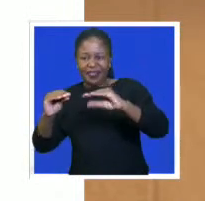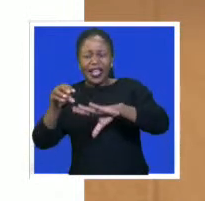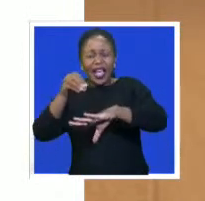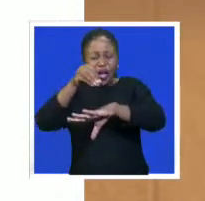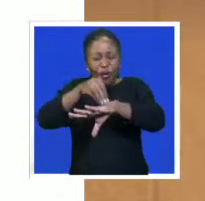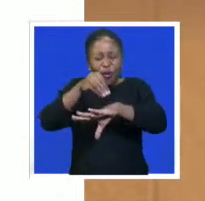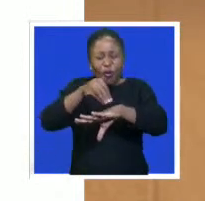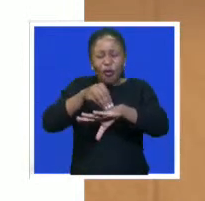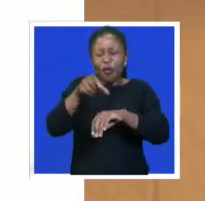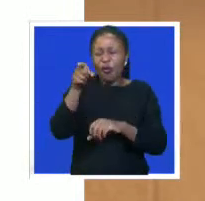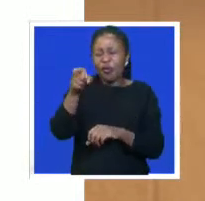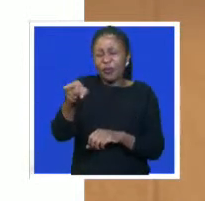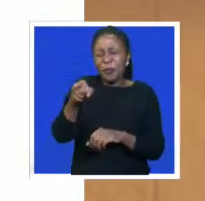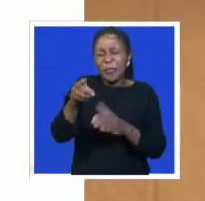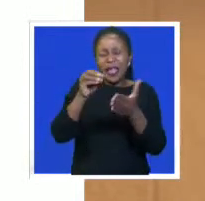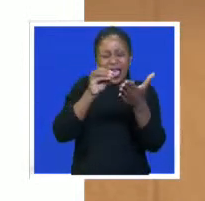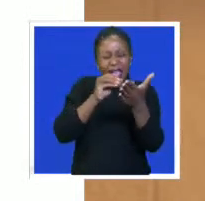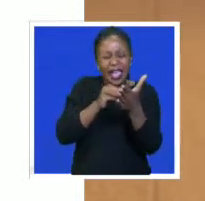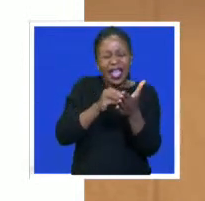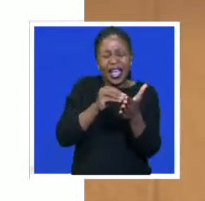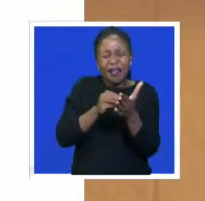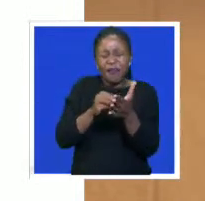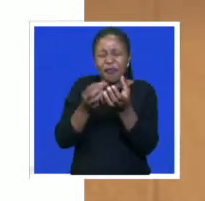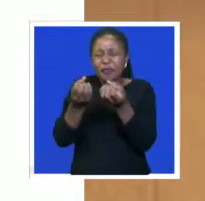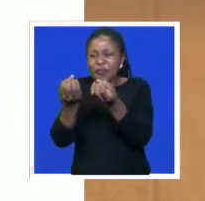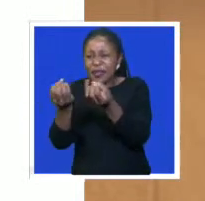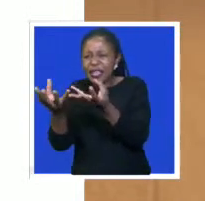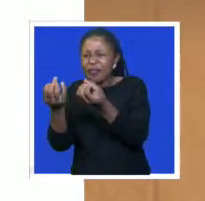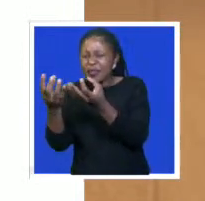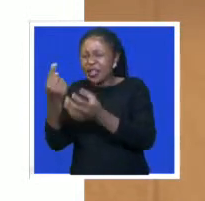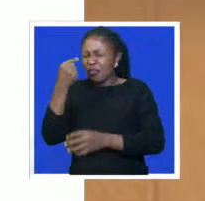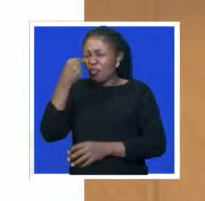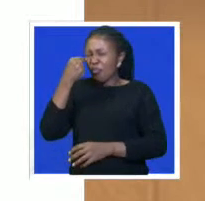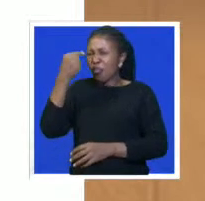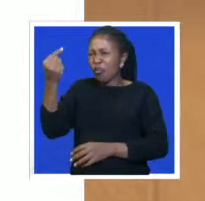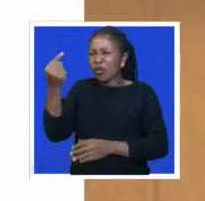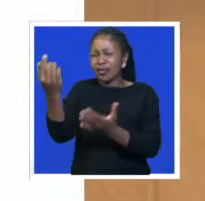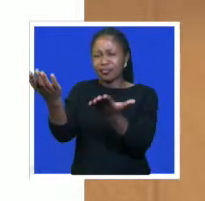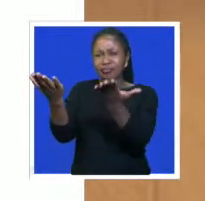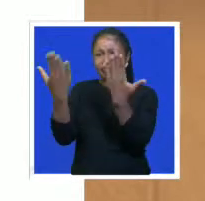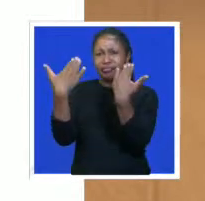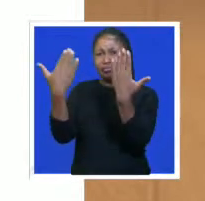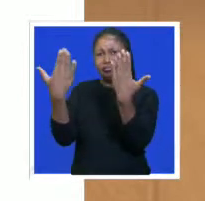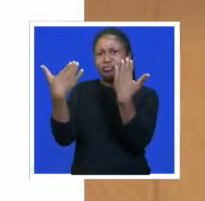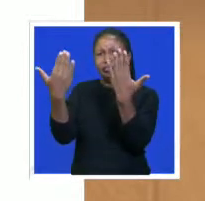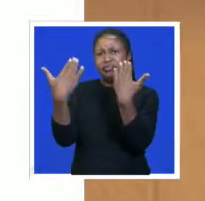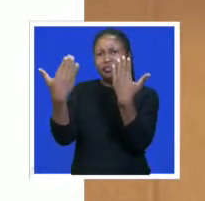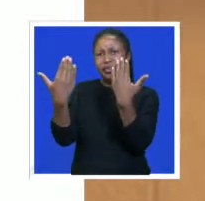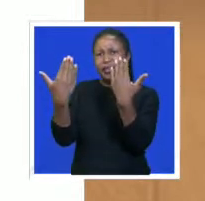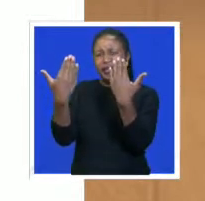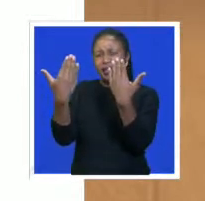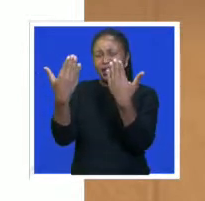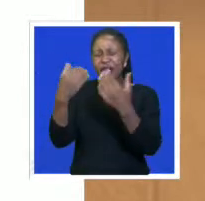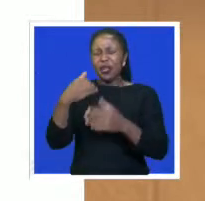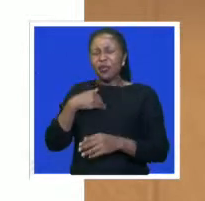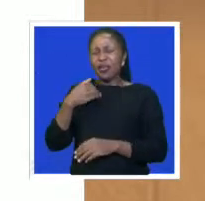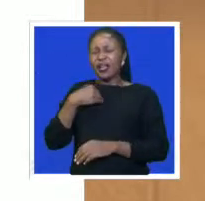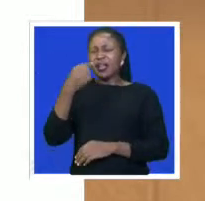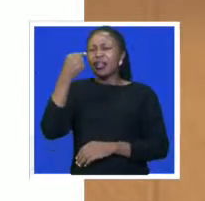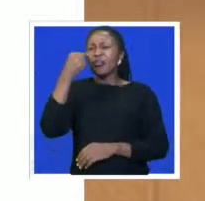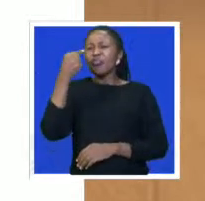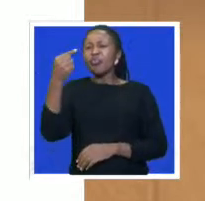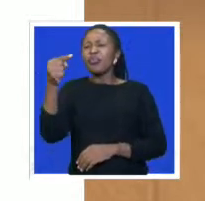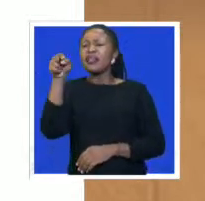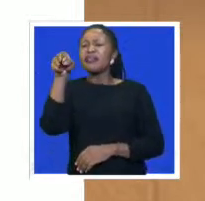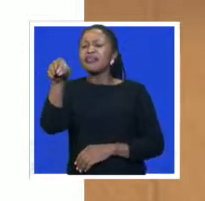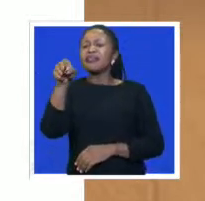faintly lighted by a pale ray that penetrated the window was visible a sack of coarse